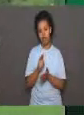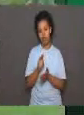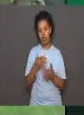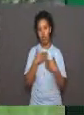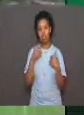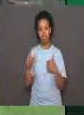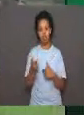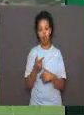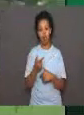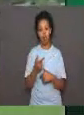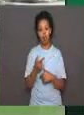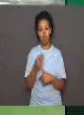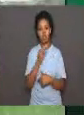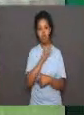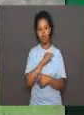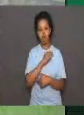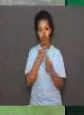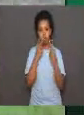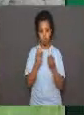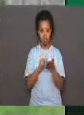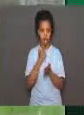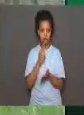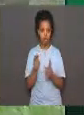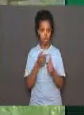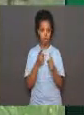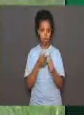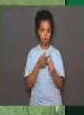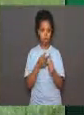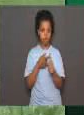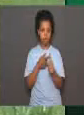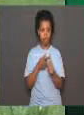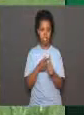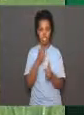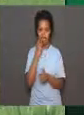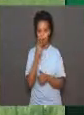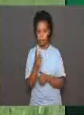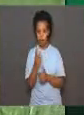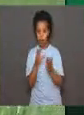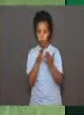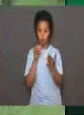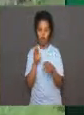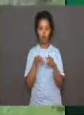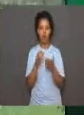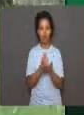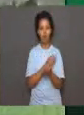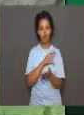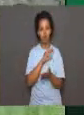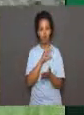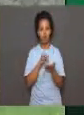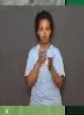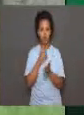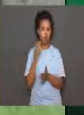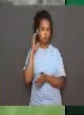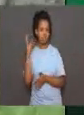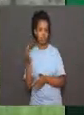animal fixes its attention on the first object it sees, hears, or has